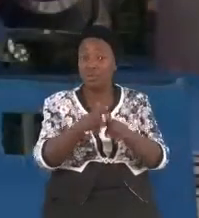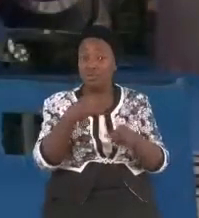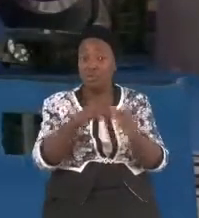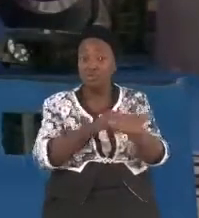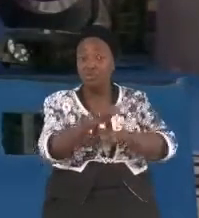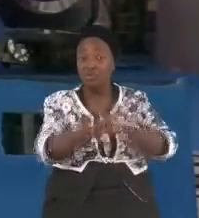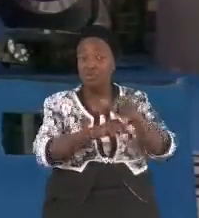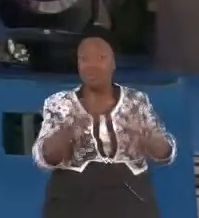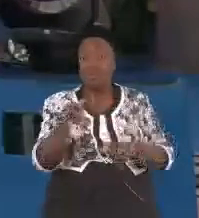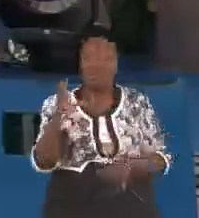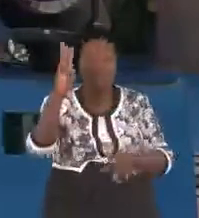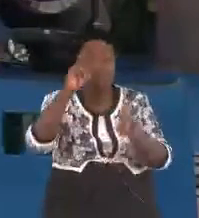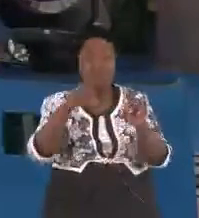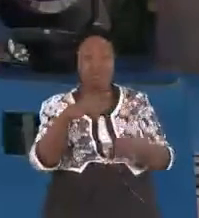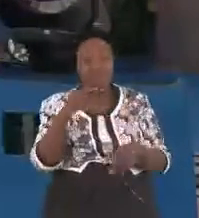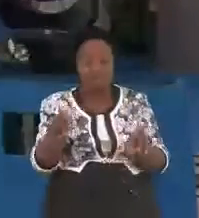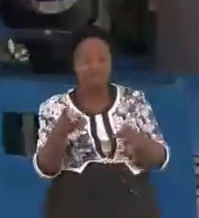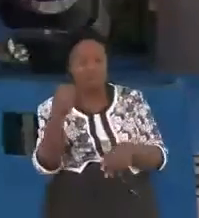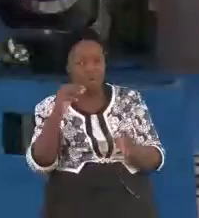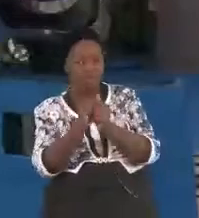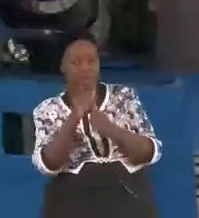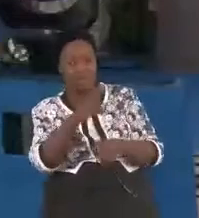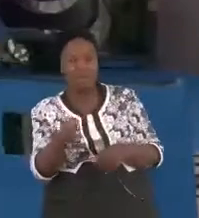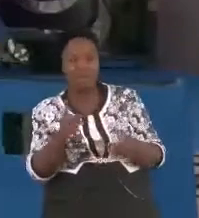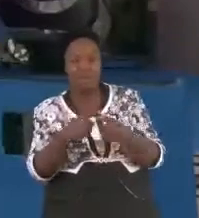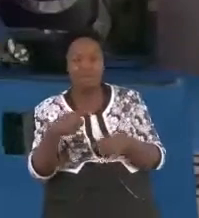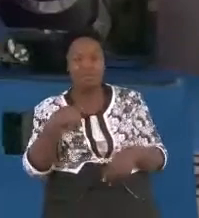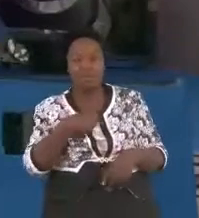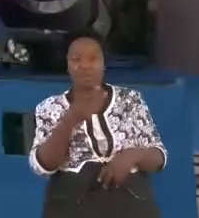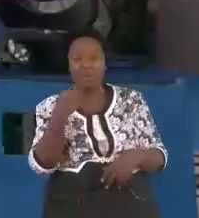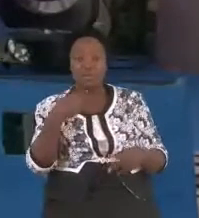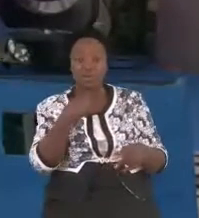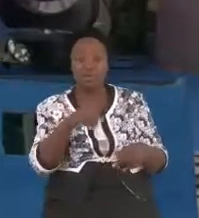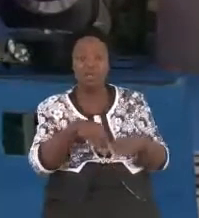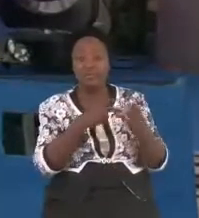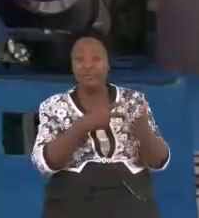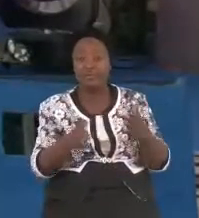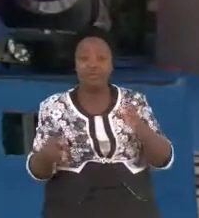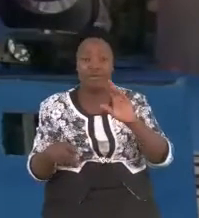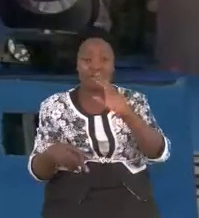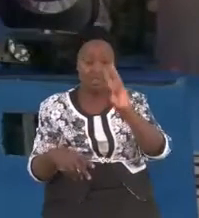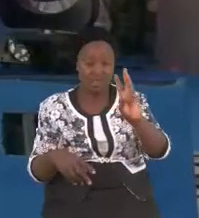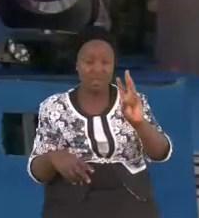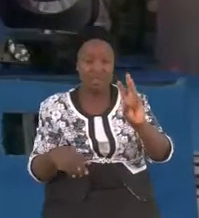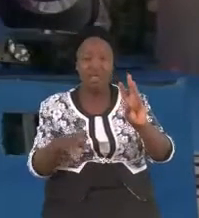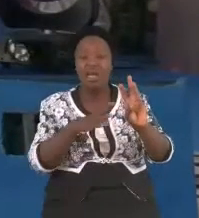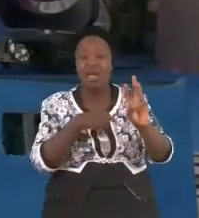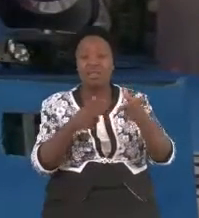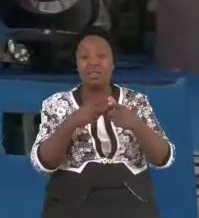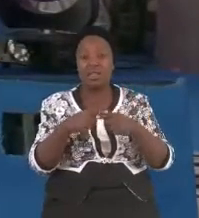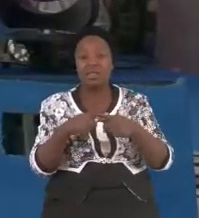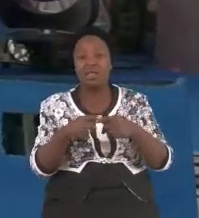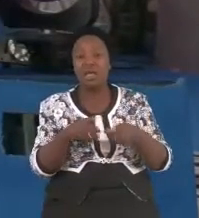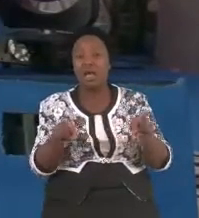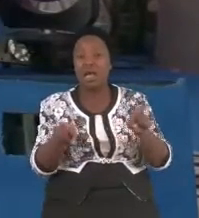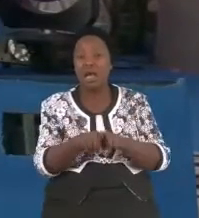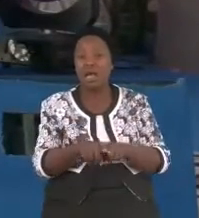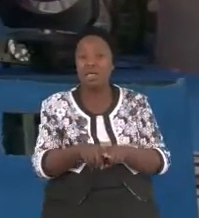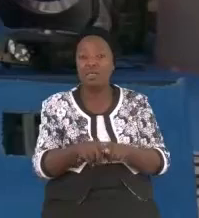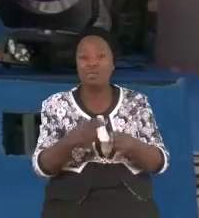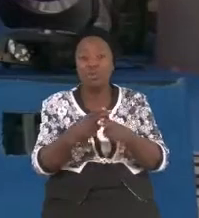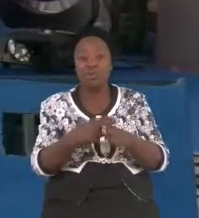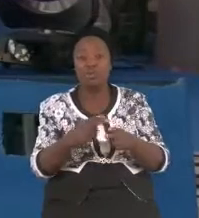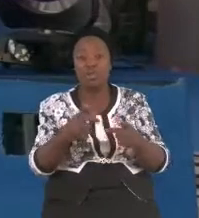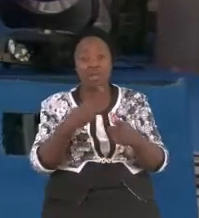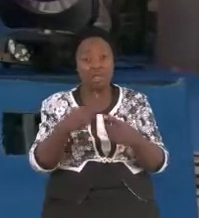them and they were church in the saints in verse 6 as soon as then i see a